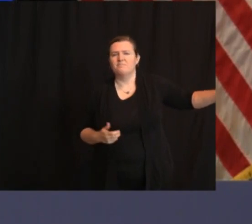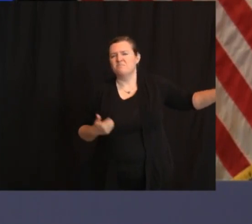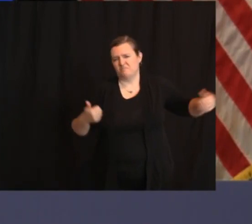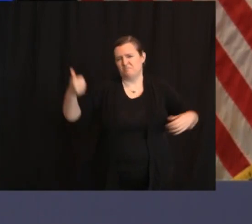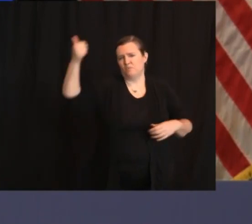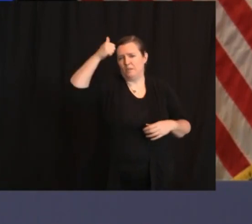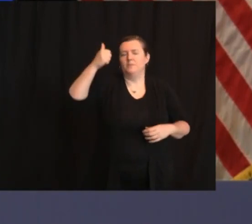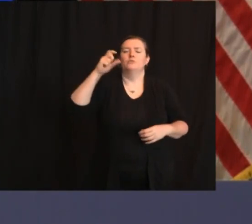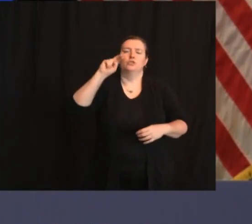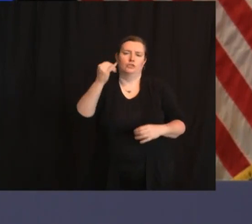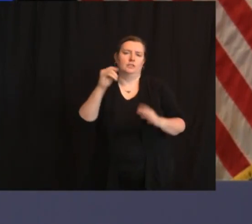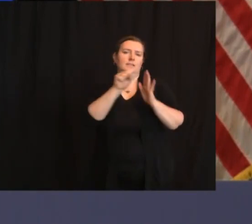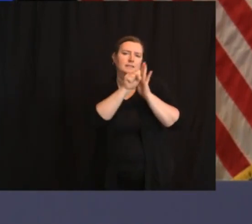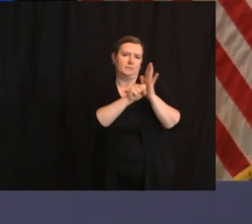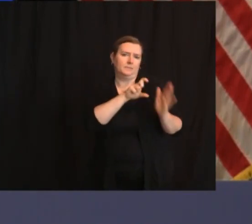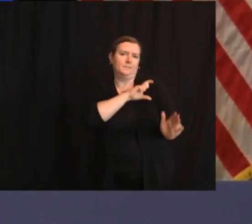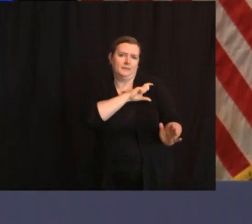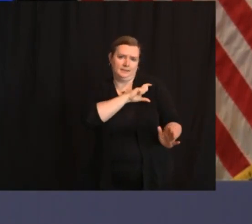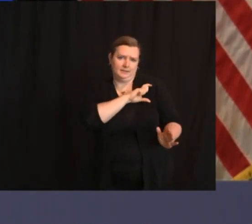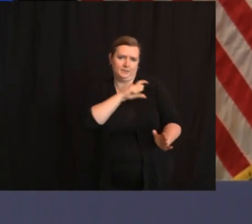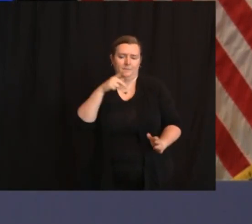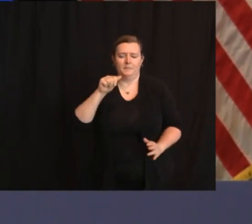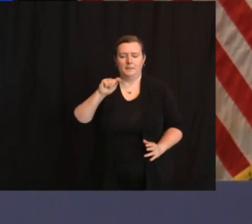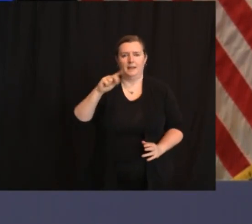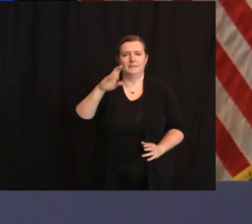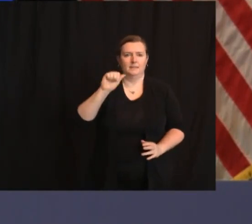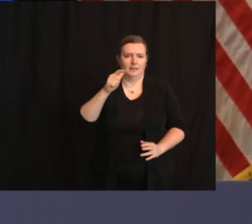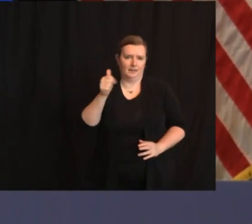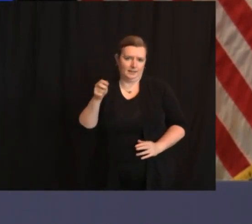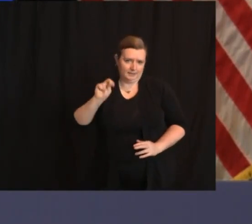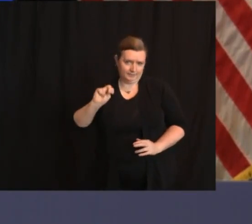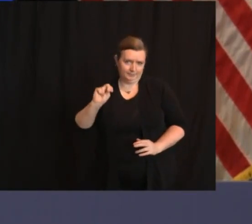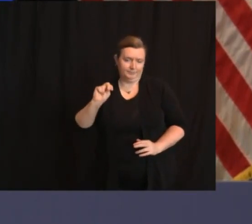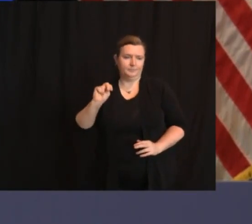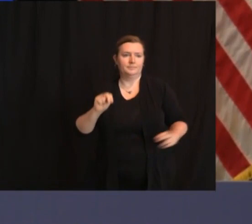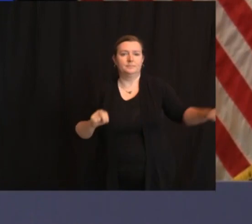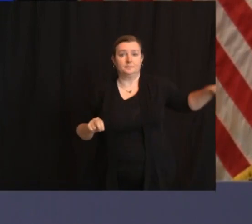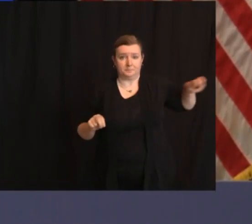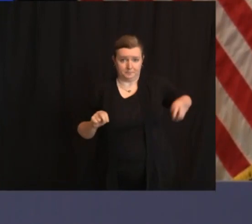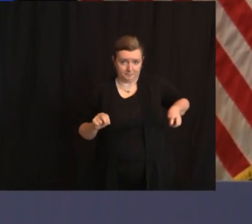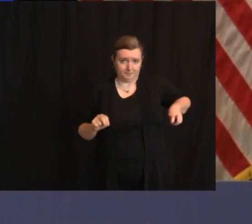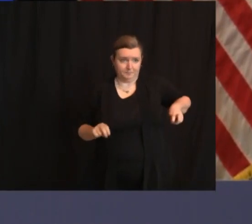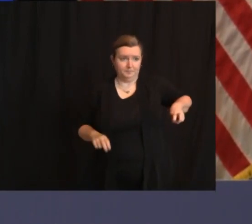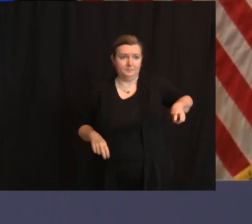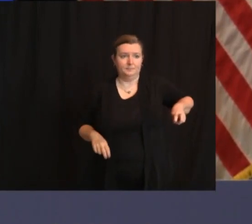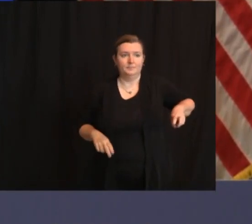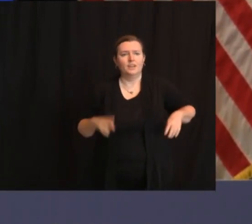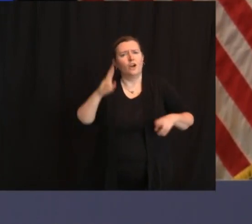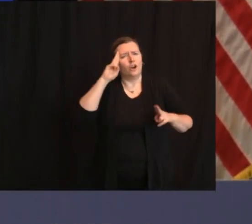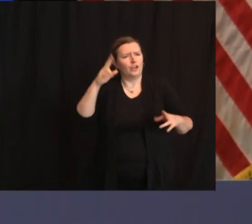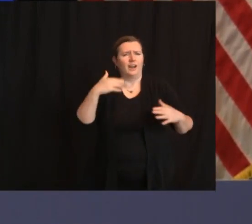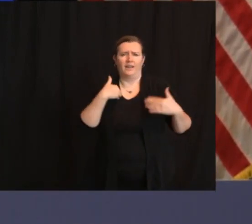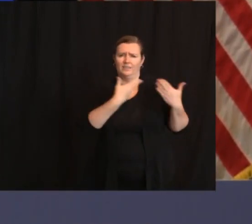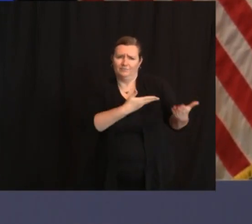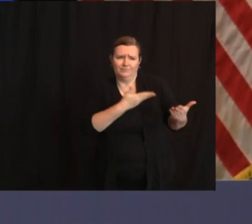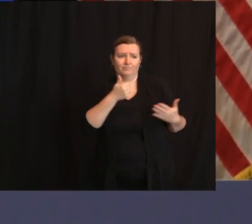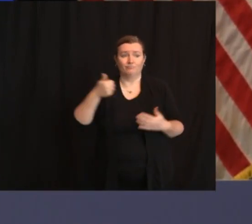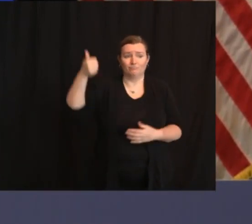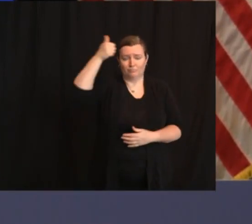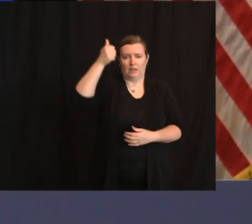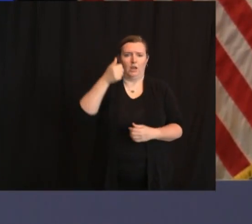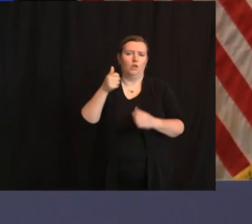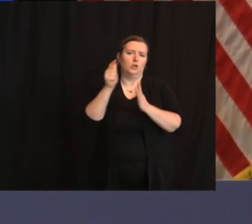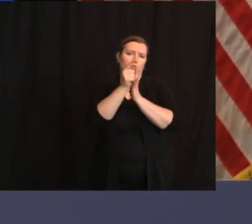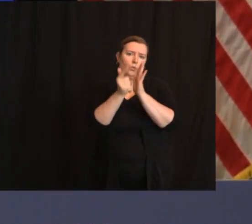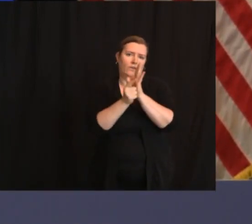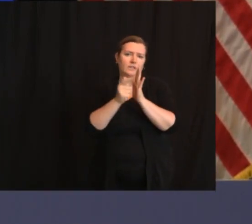Colonel Pat Callahan. And today we have the great honor of being joined to my immediate left by the Attorney General of the great state of New Jersey, the one and only